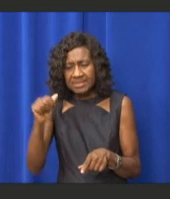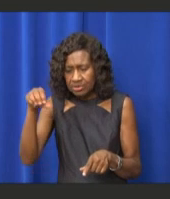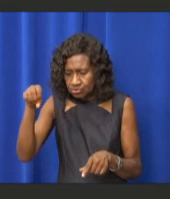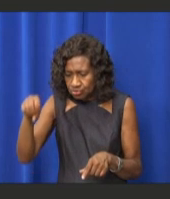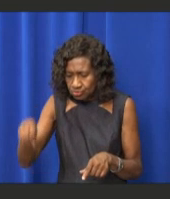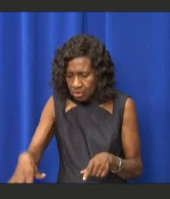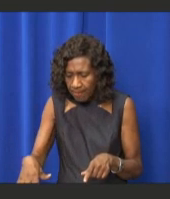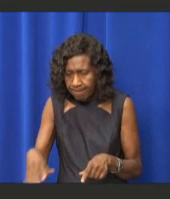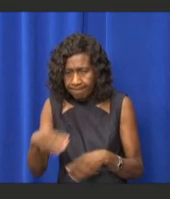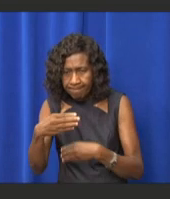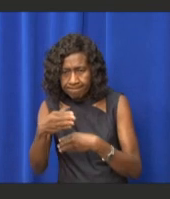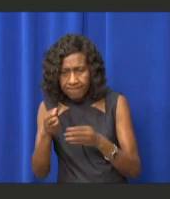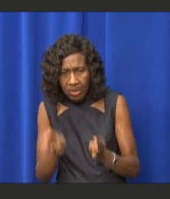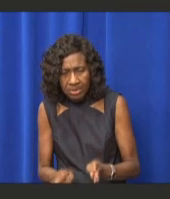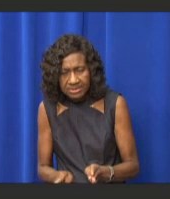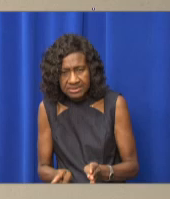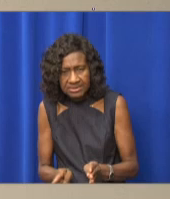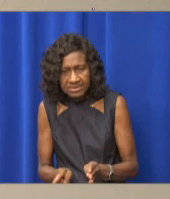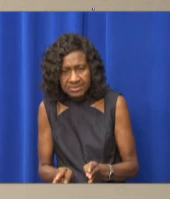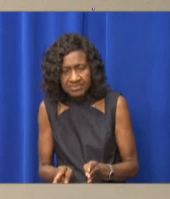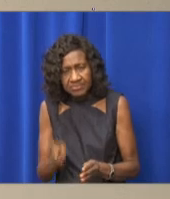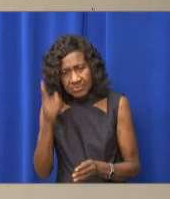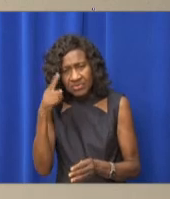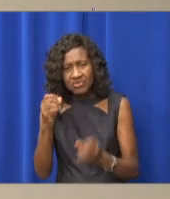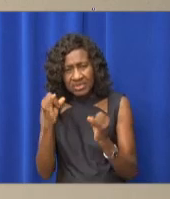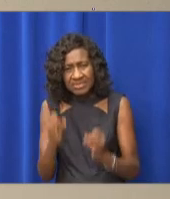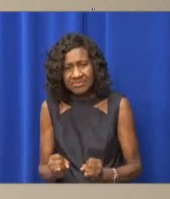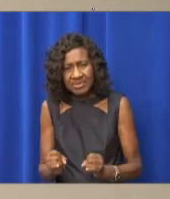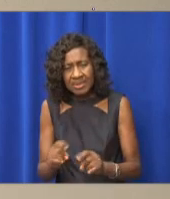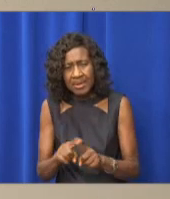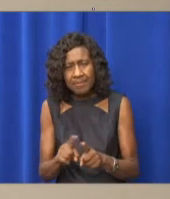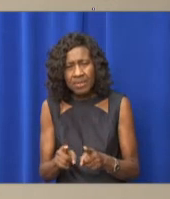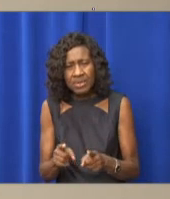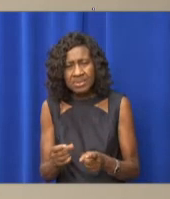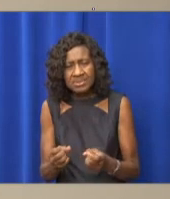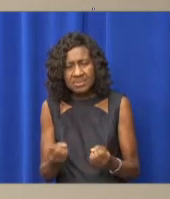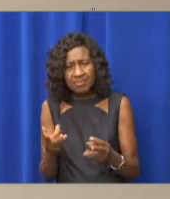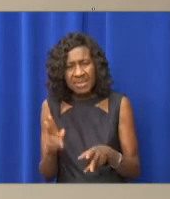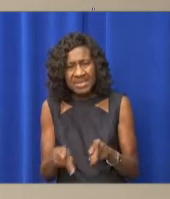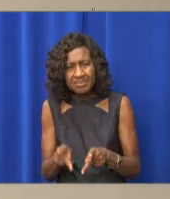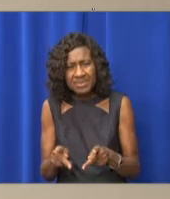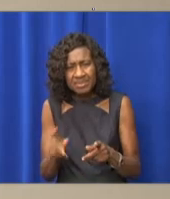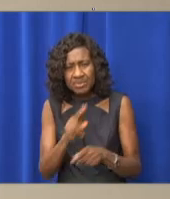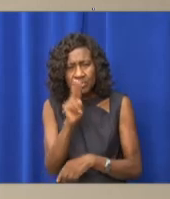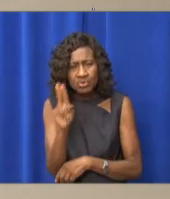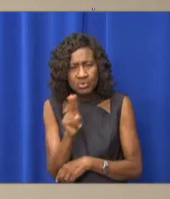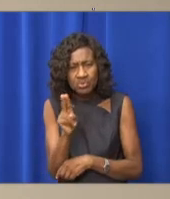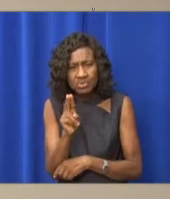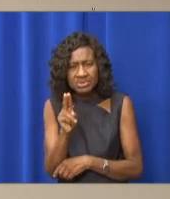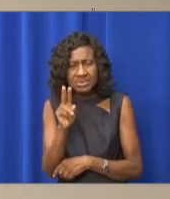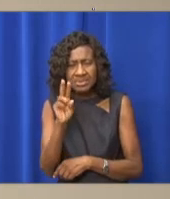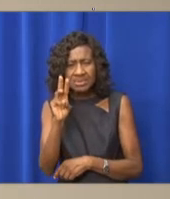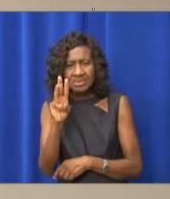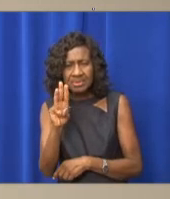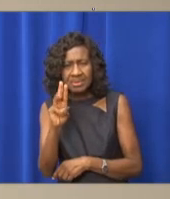for individuals. Yes, but most are using the WhatsApp method. The WhatsApp